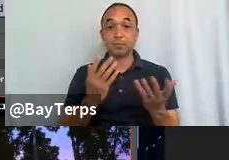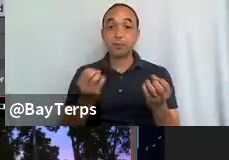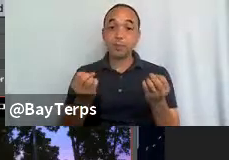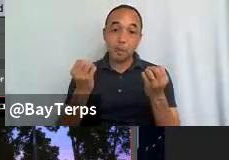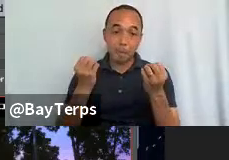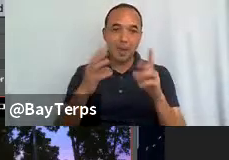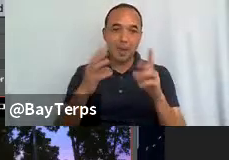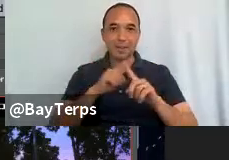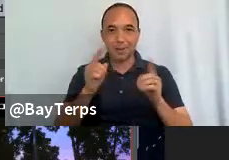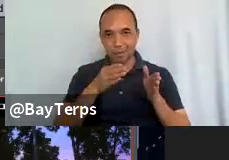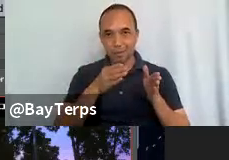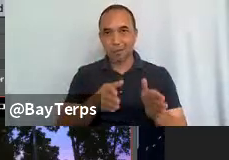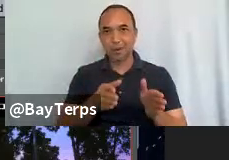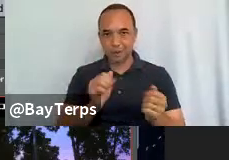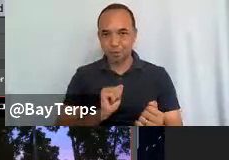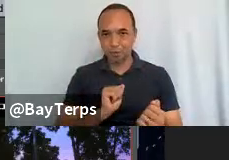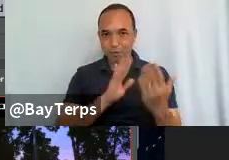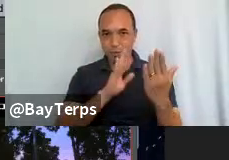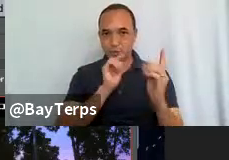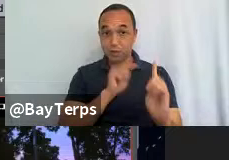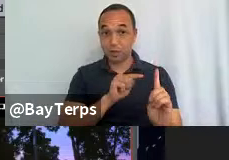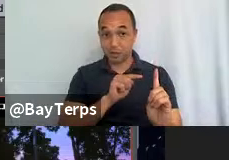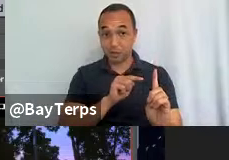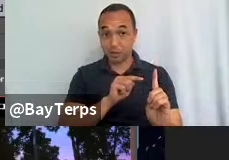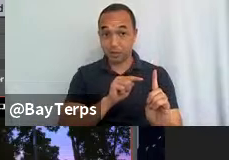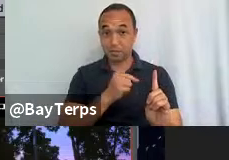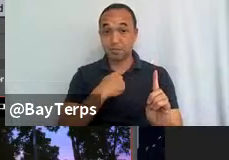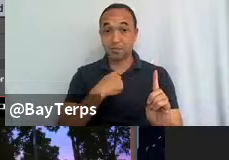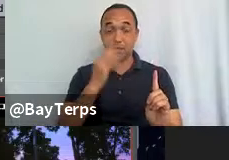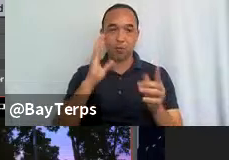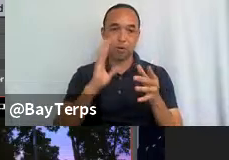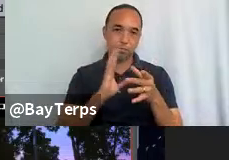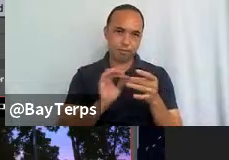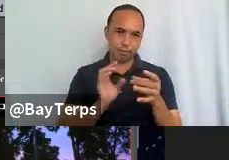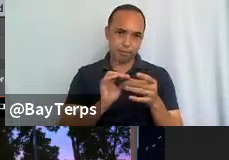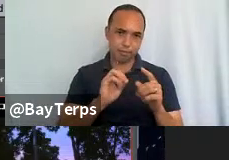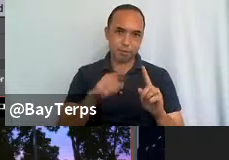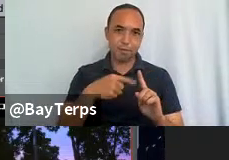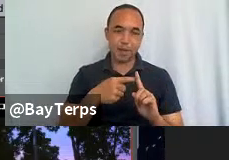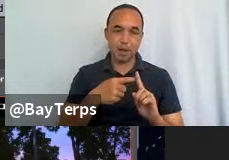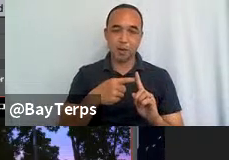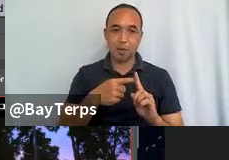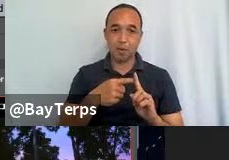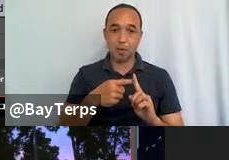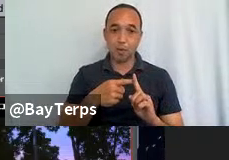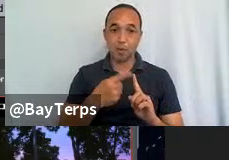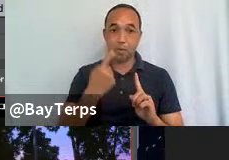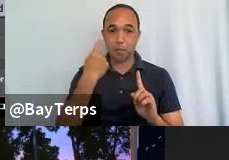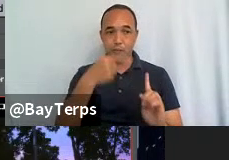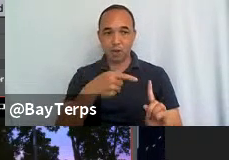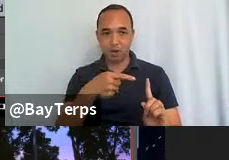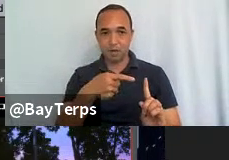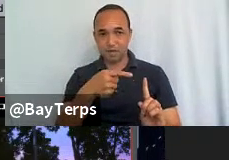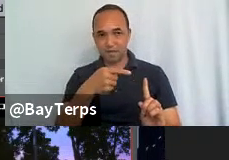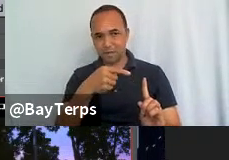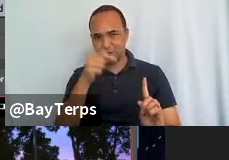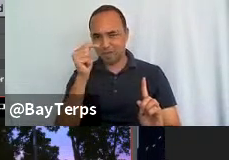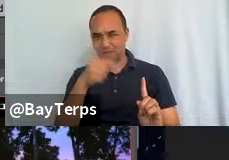ways to approach this. I'm going to talk about something that's applicable for this particular